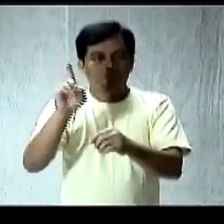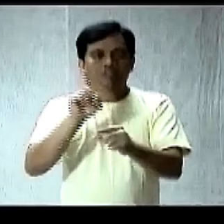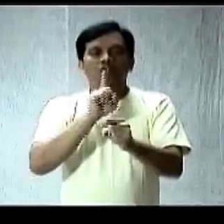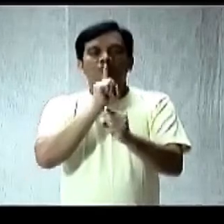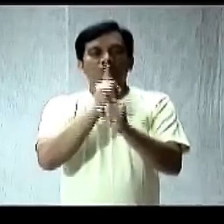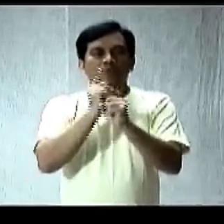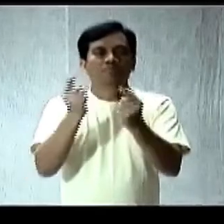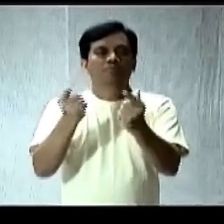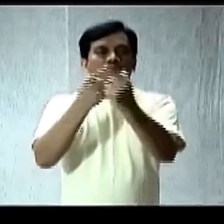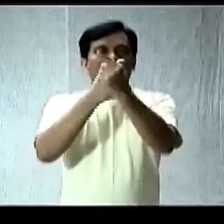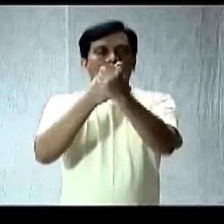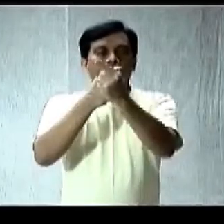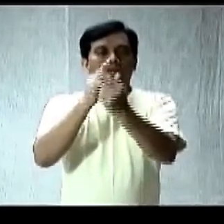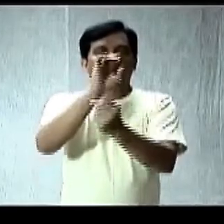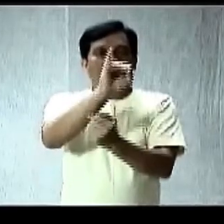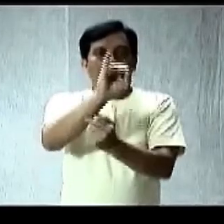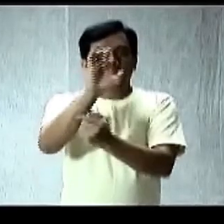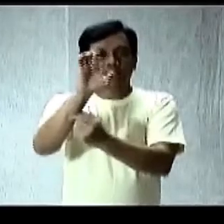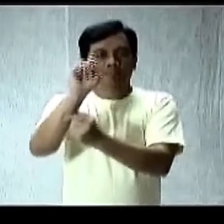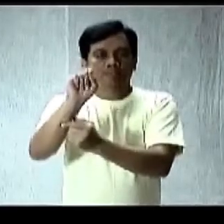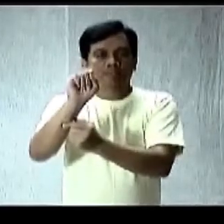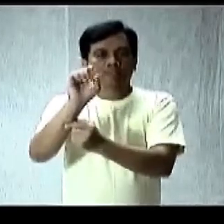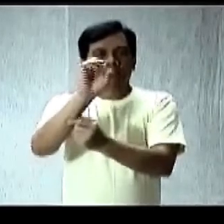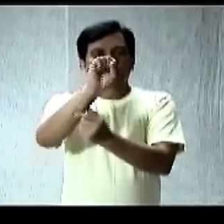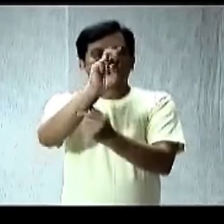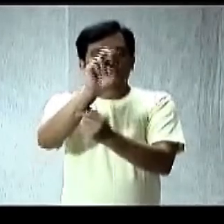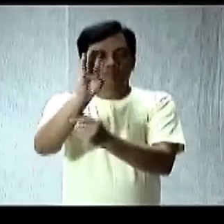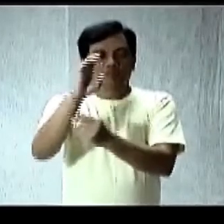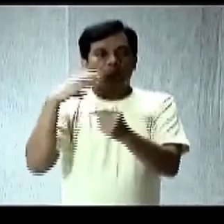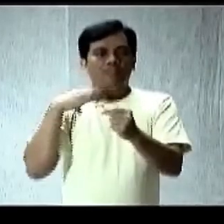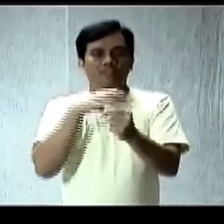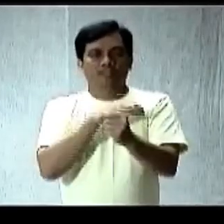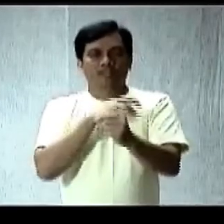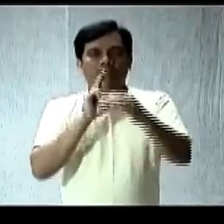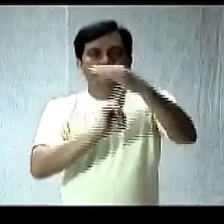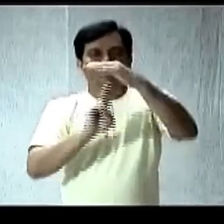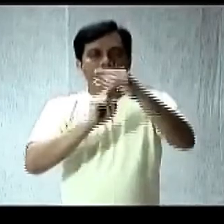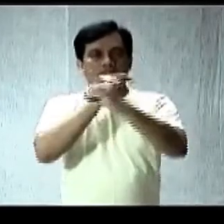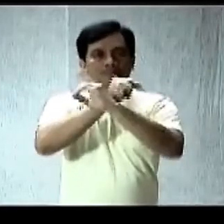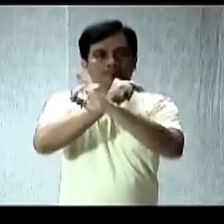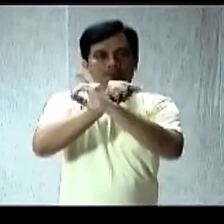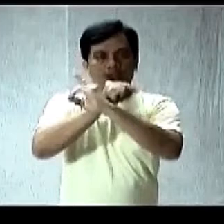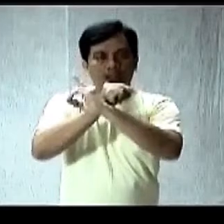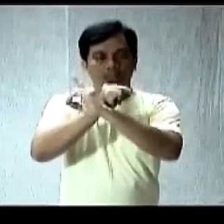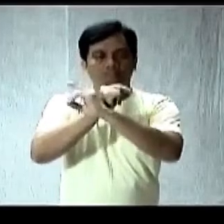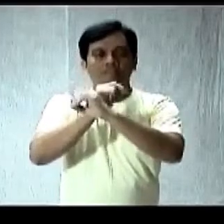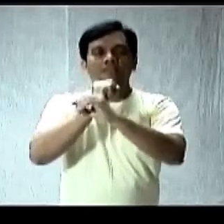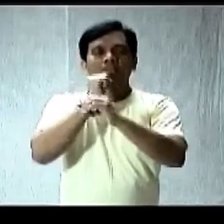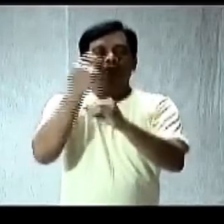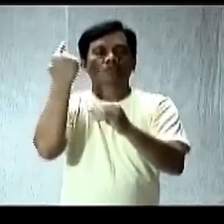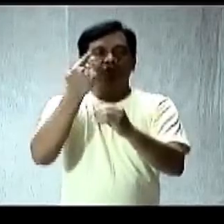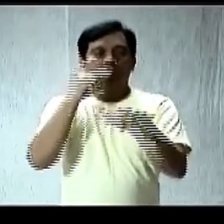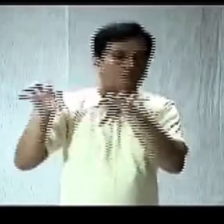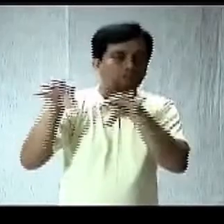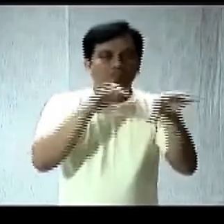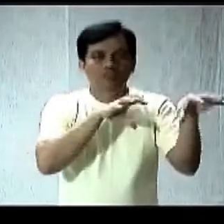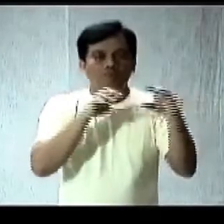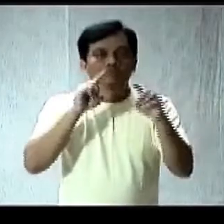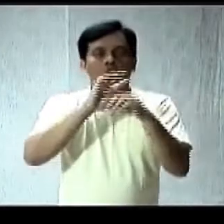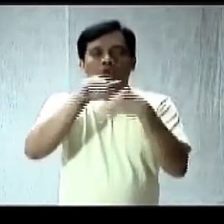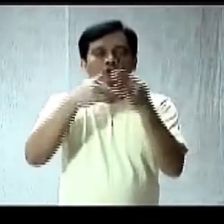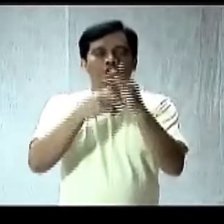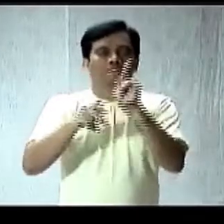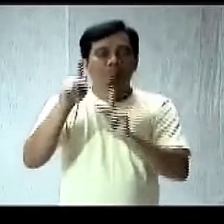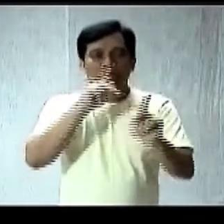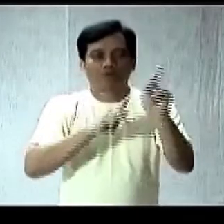It is true that at first, the ICT subcommittee under NCDA was not always actively working with